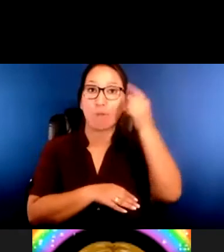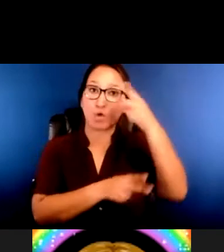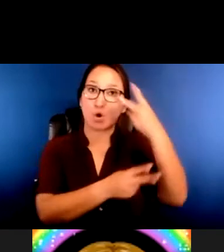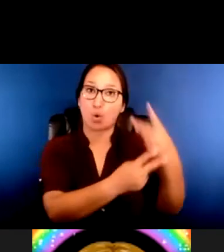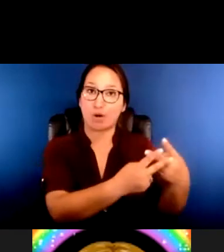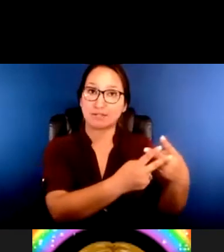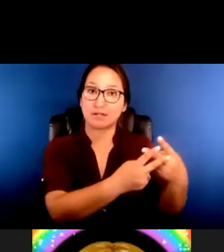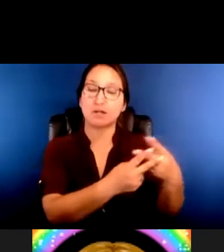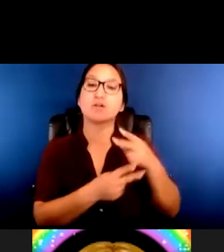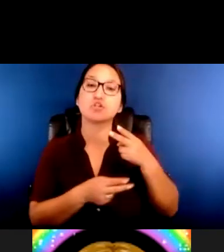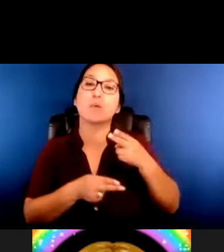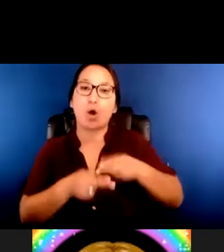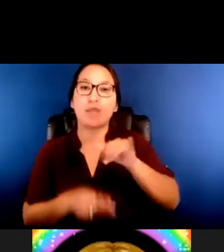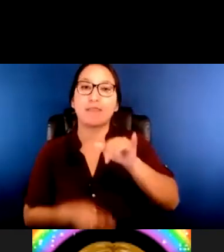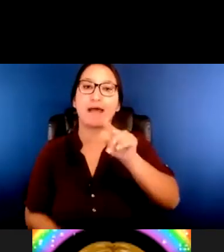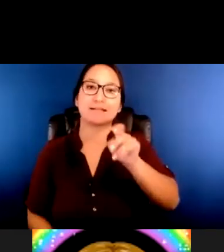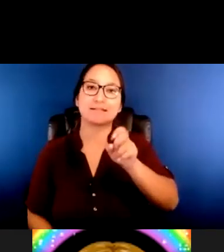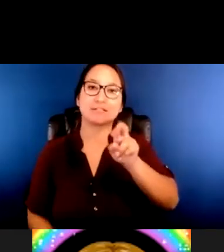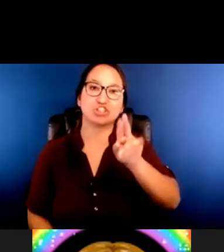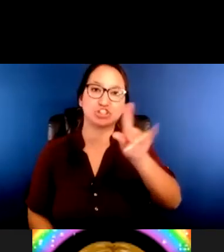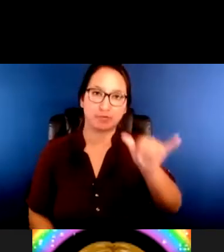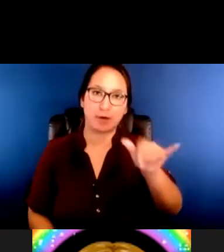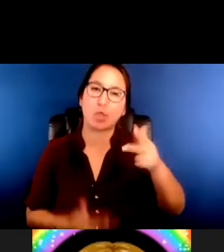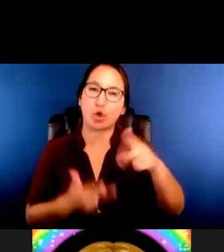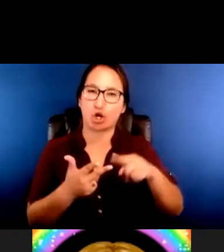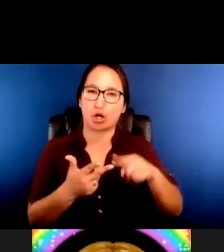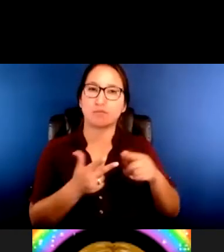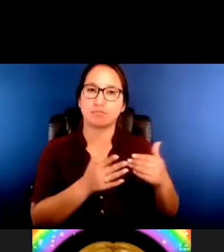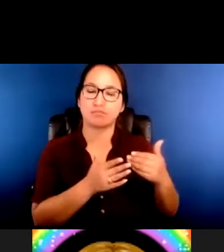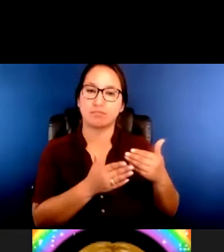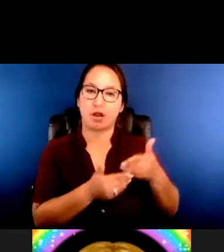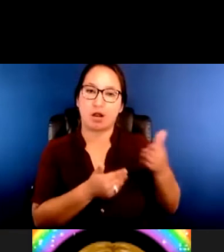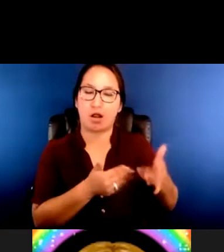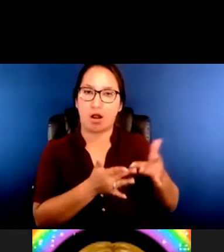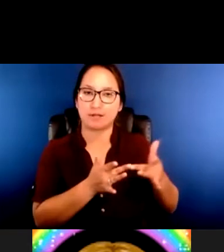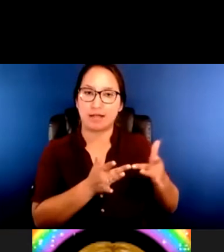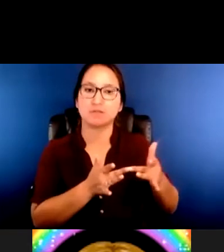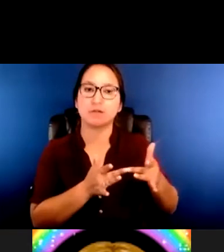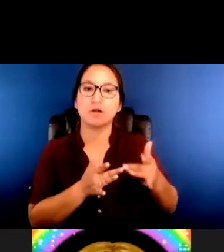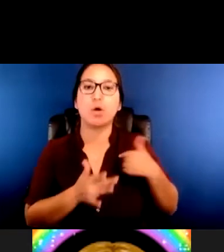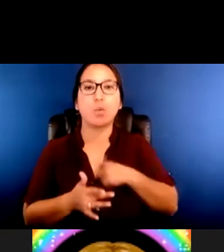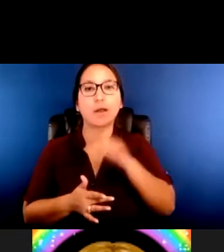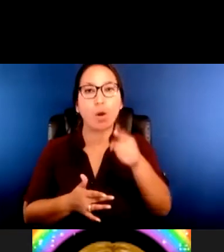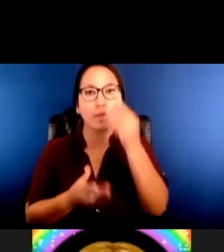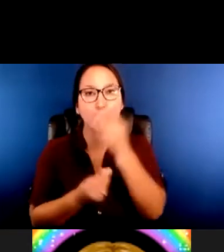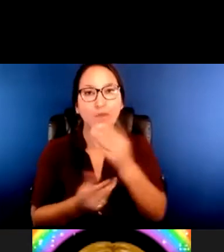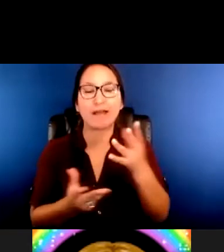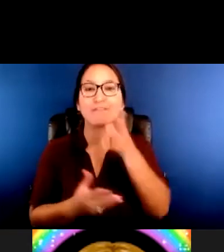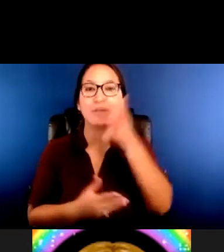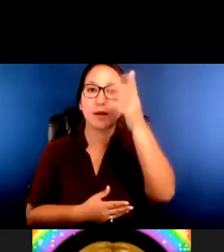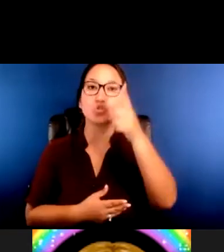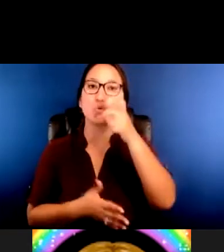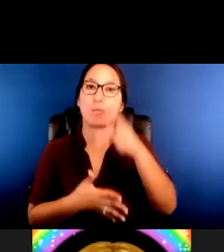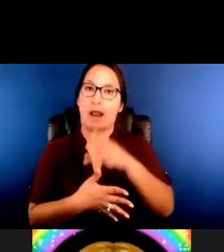notify parents when it's primary. And then we have an on-site team. So I'm part of it. I tend to do the operational pieces of it,